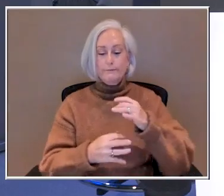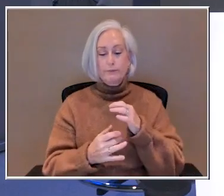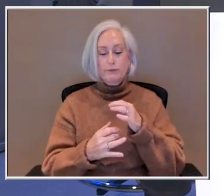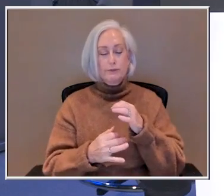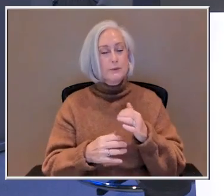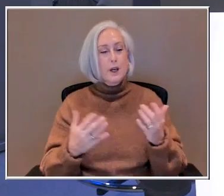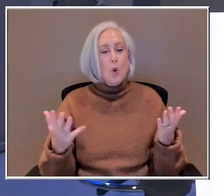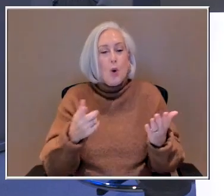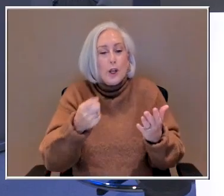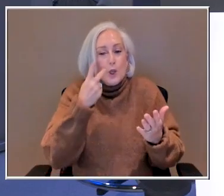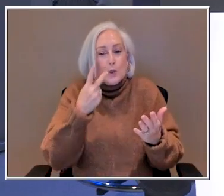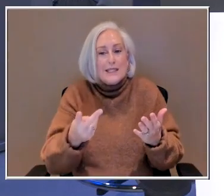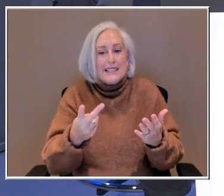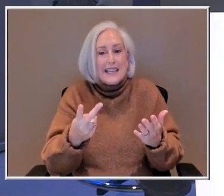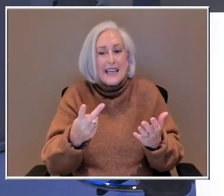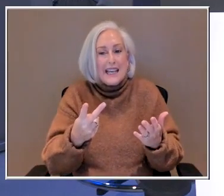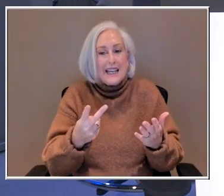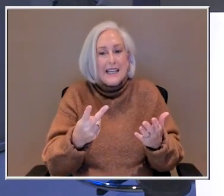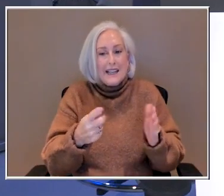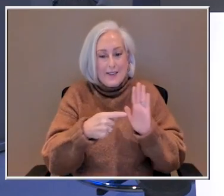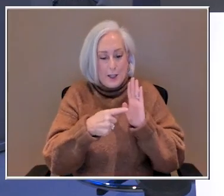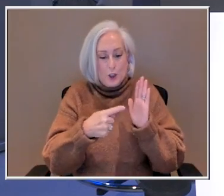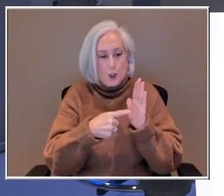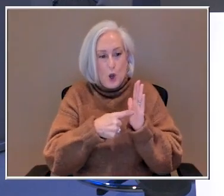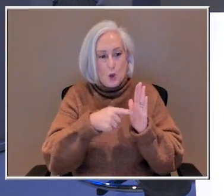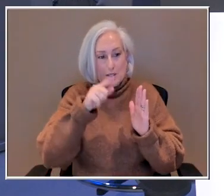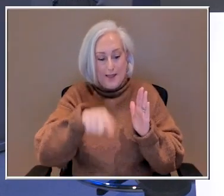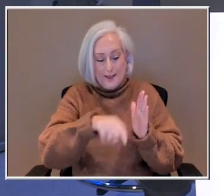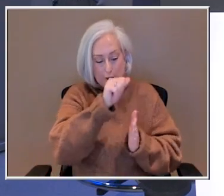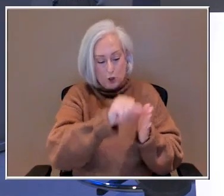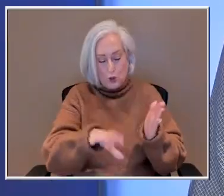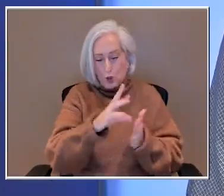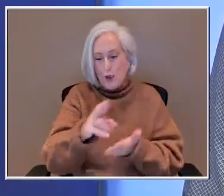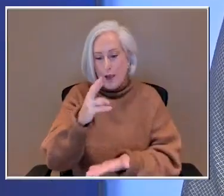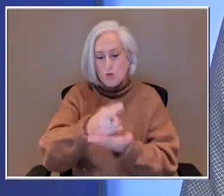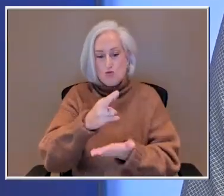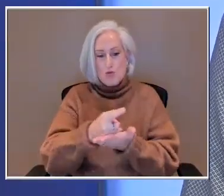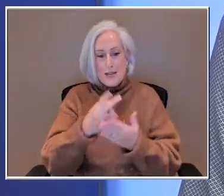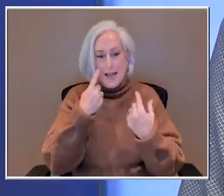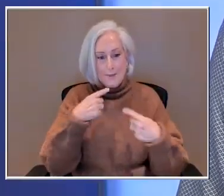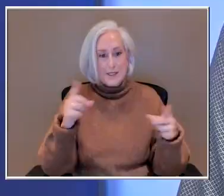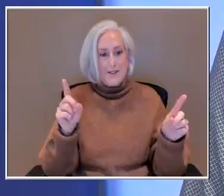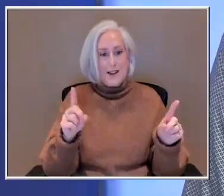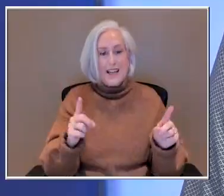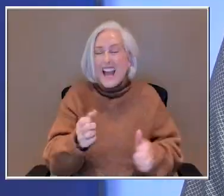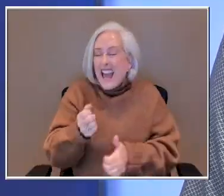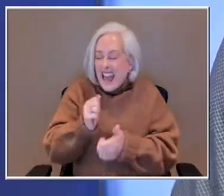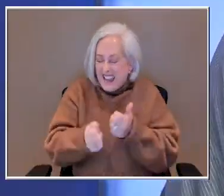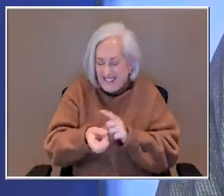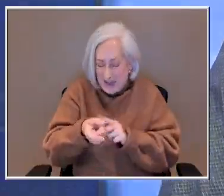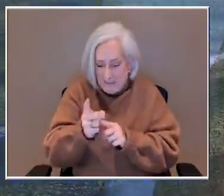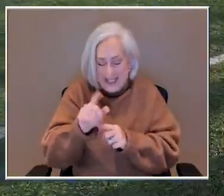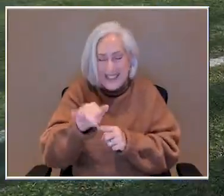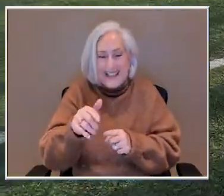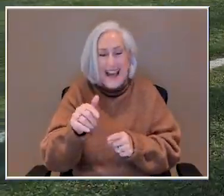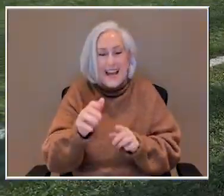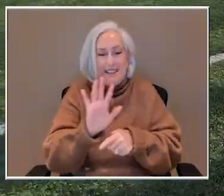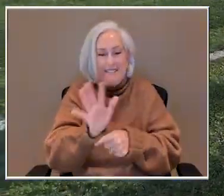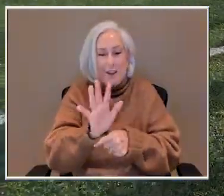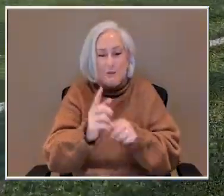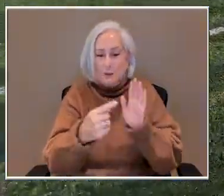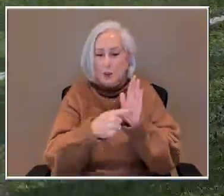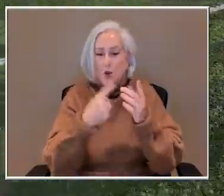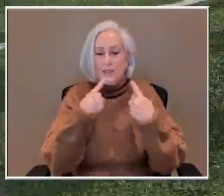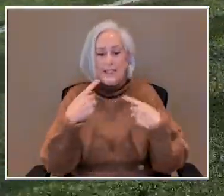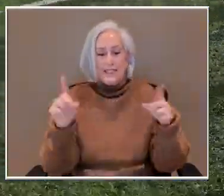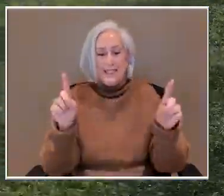seeing that shows that this surgery and the rehab have been successful? Oh, I think every second of that film shows you that it's a success.